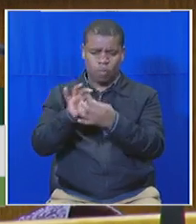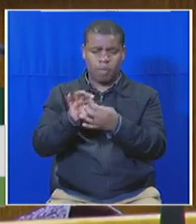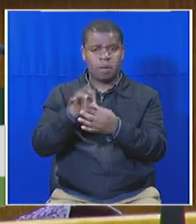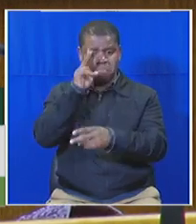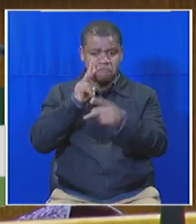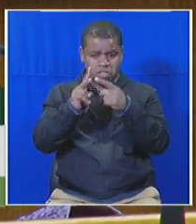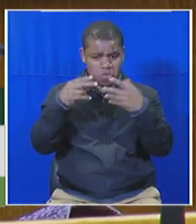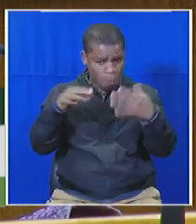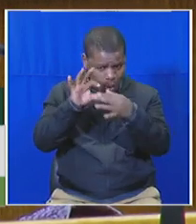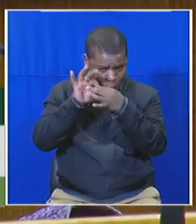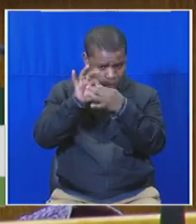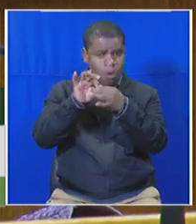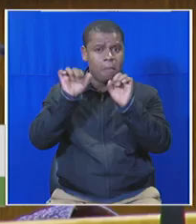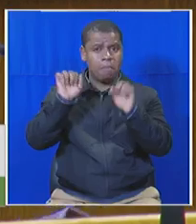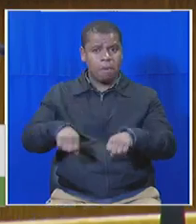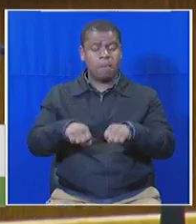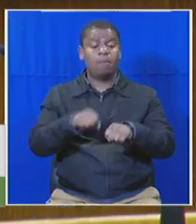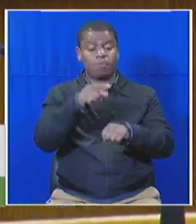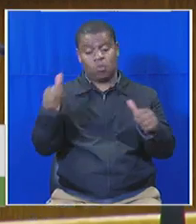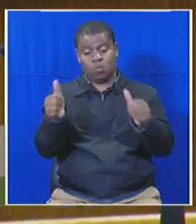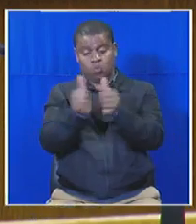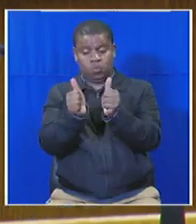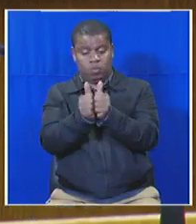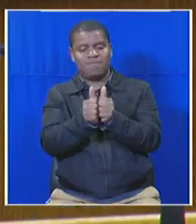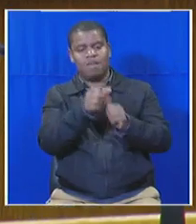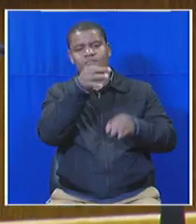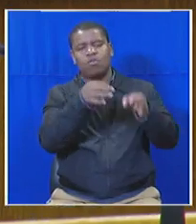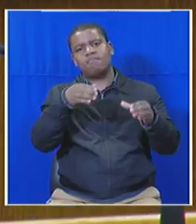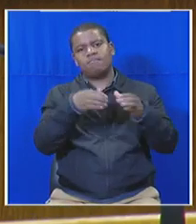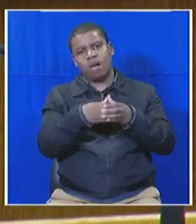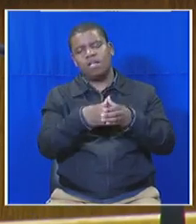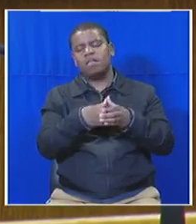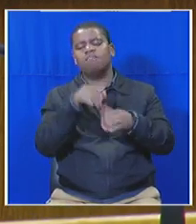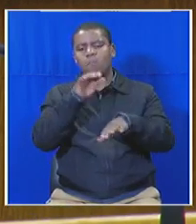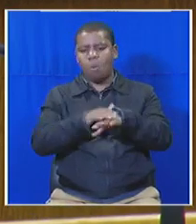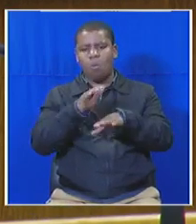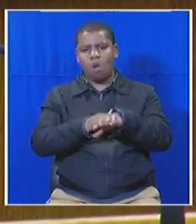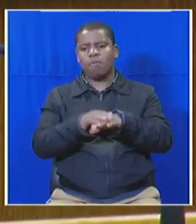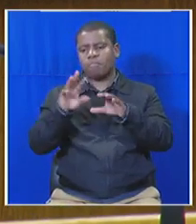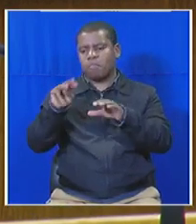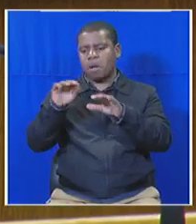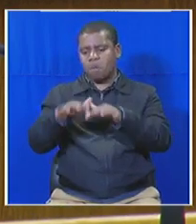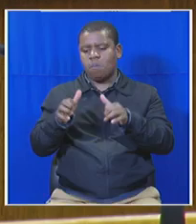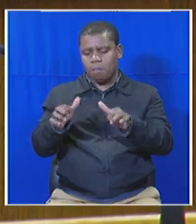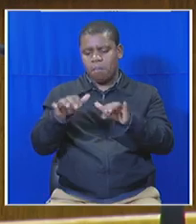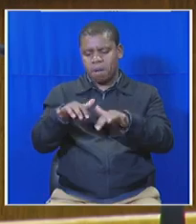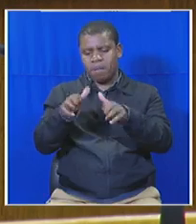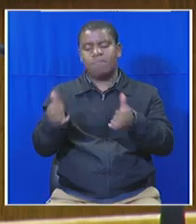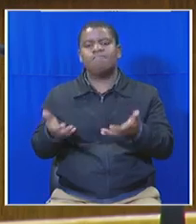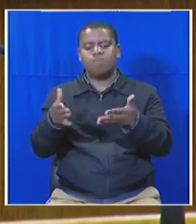vision both he and his party had with regards to the work of MPs and the